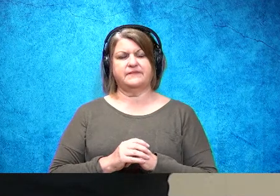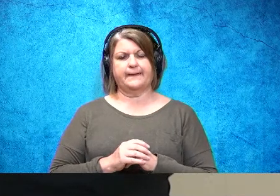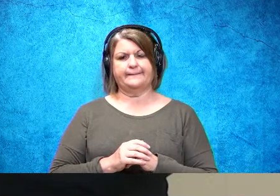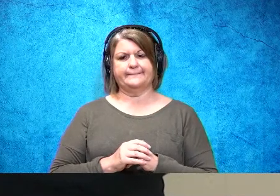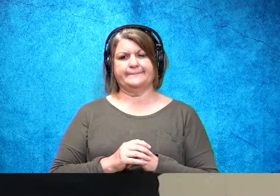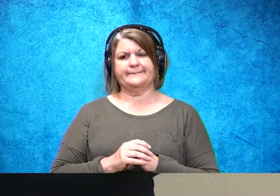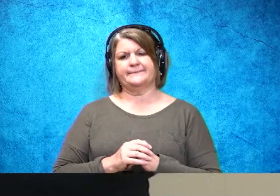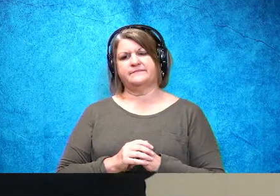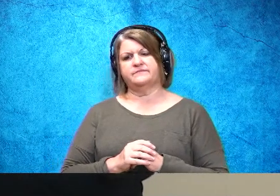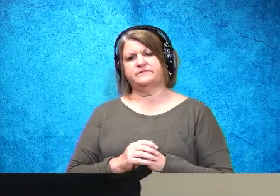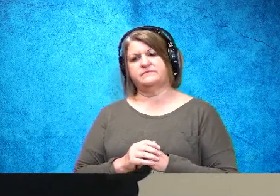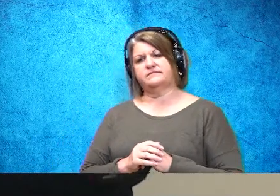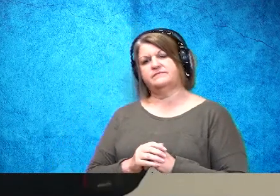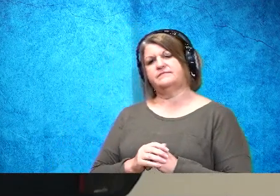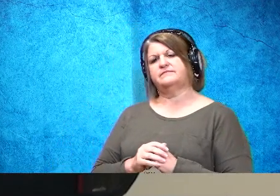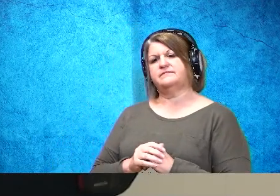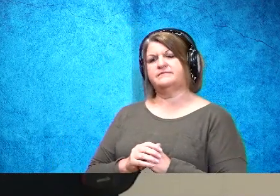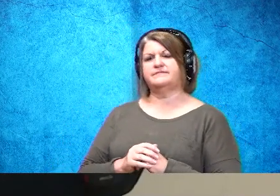All right.